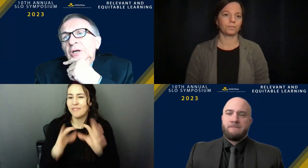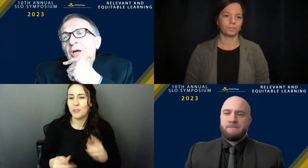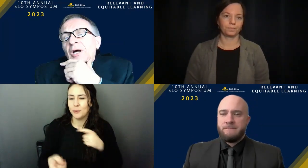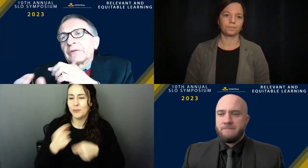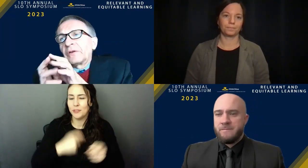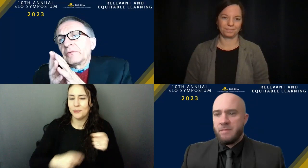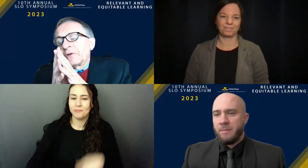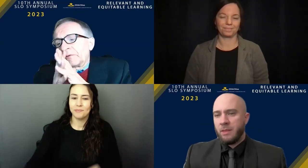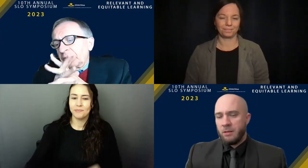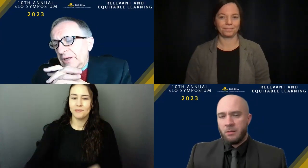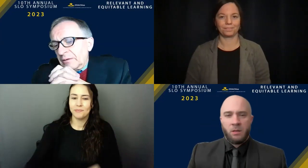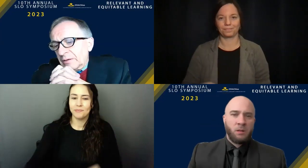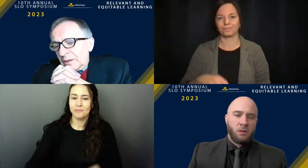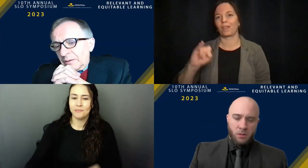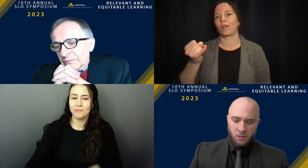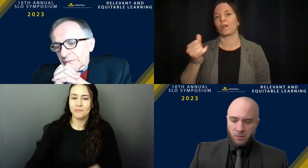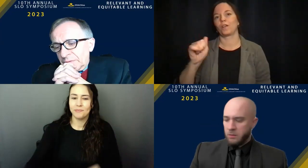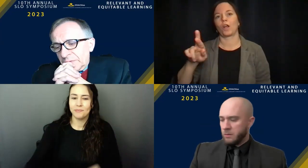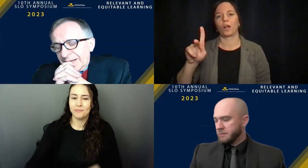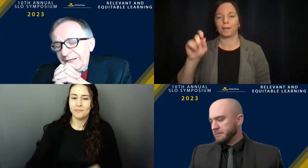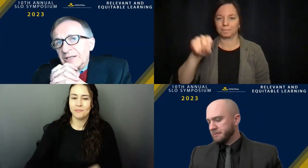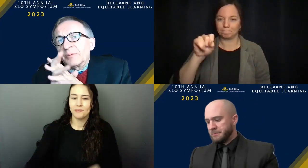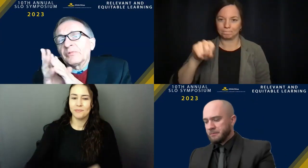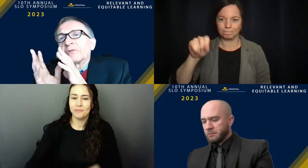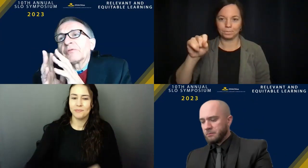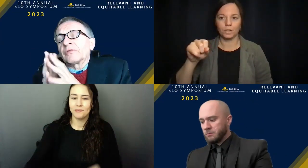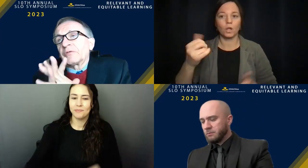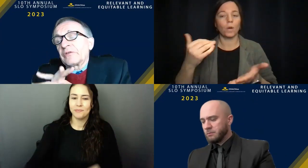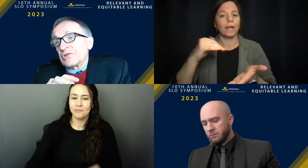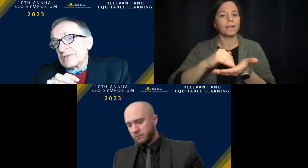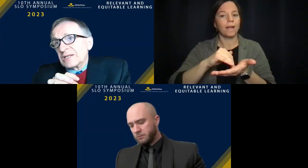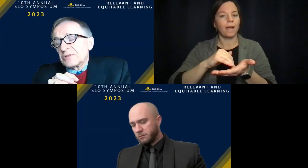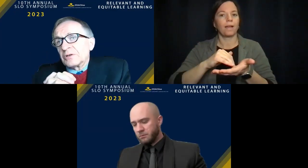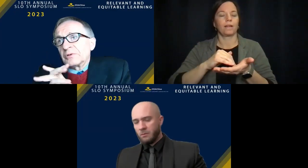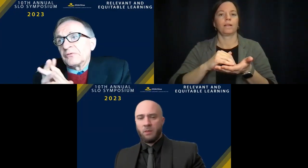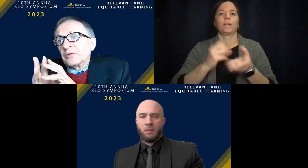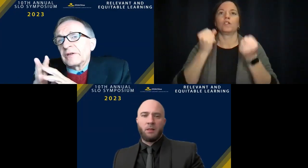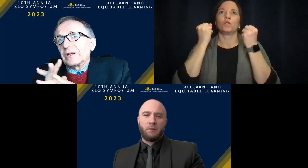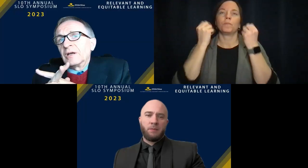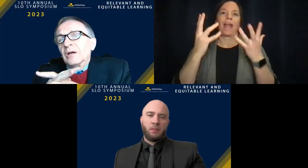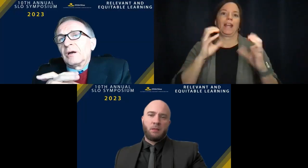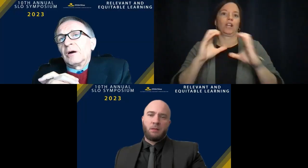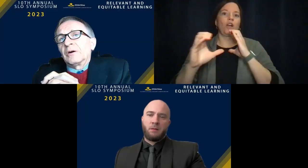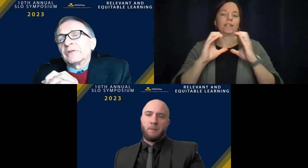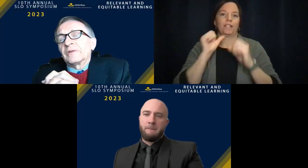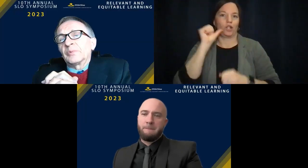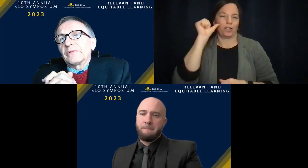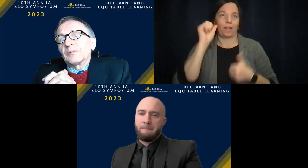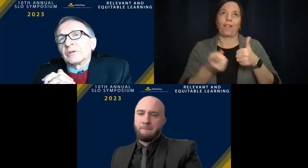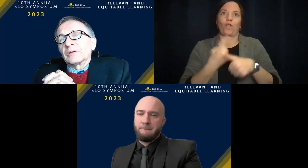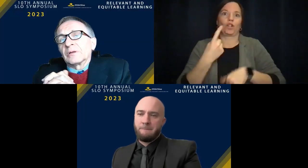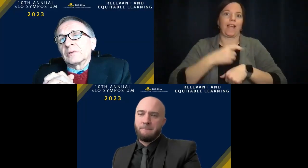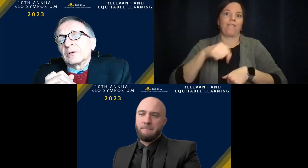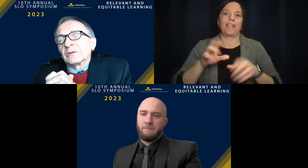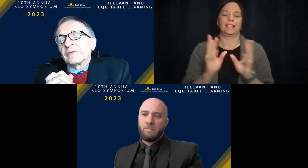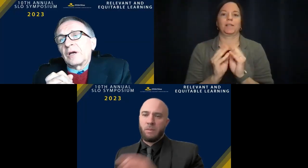Sure. So again, I had a number of conversations yesterday during the first day of the